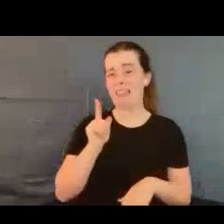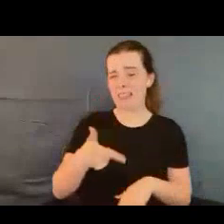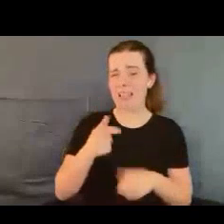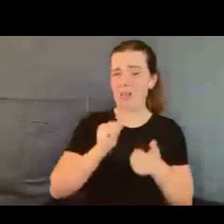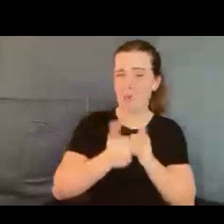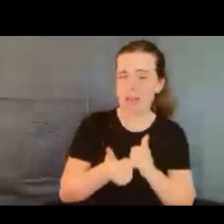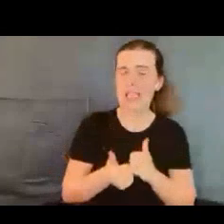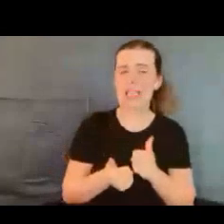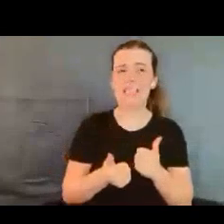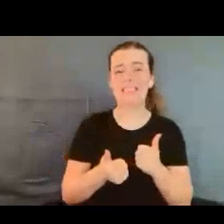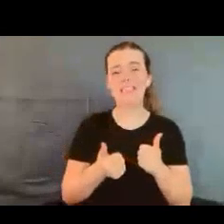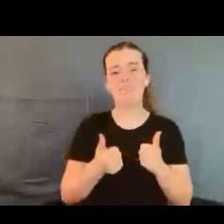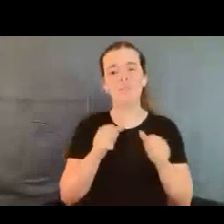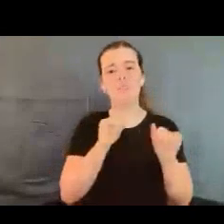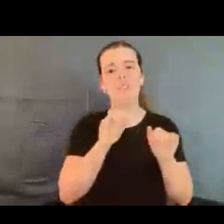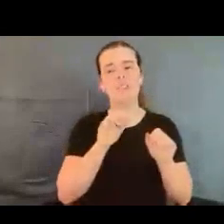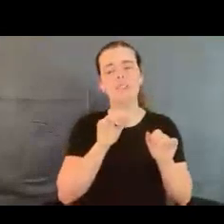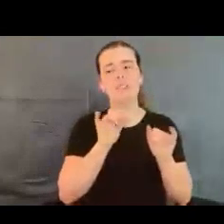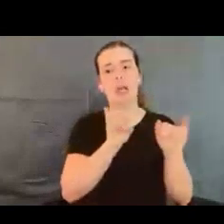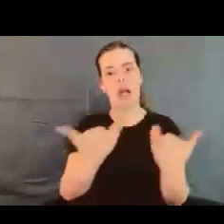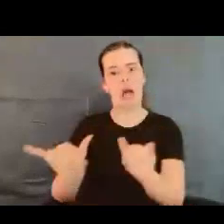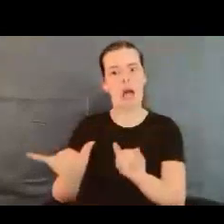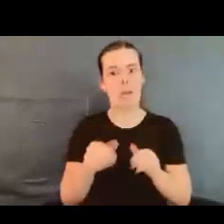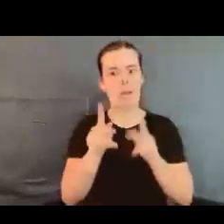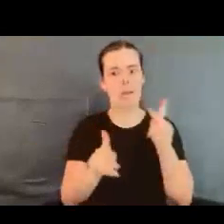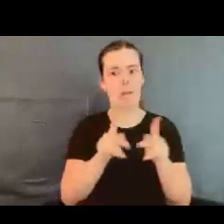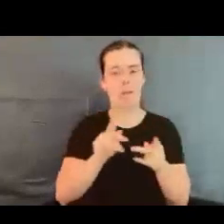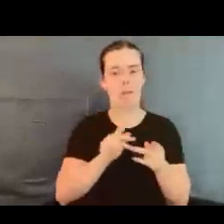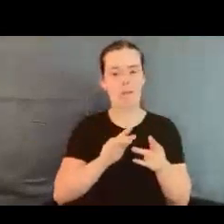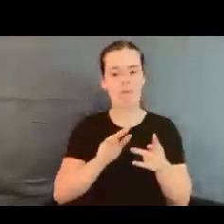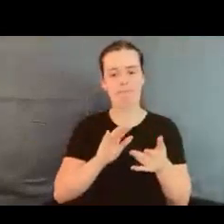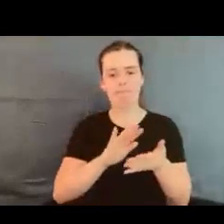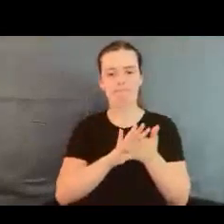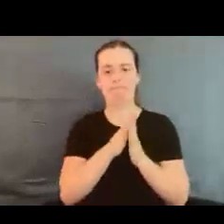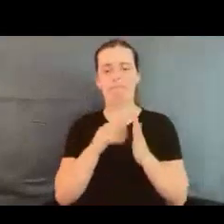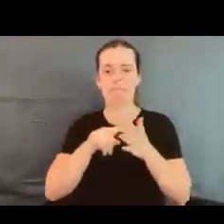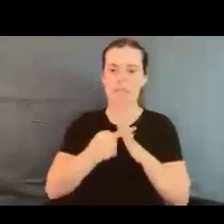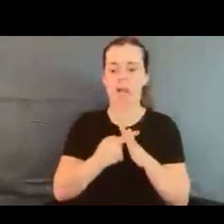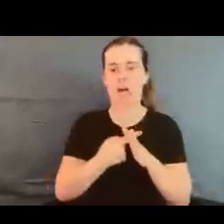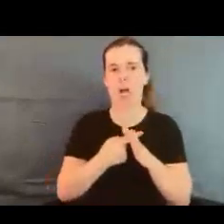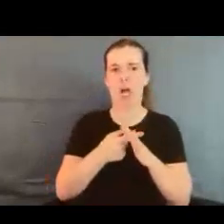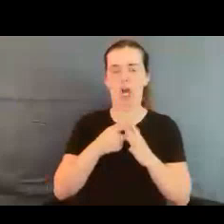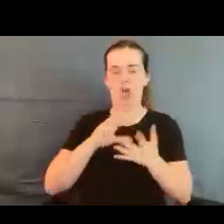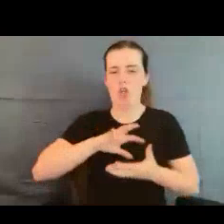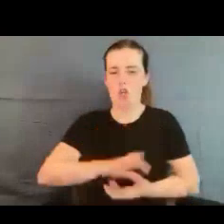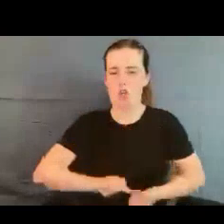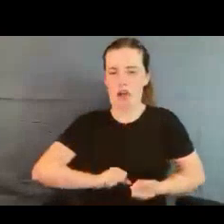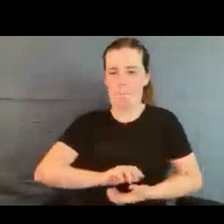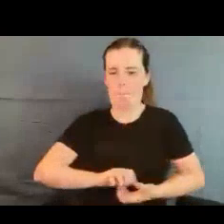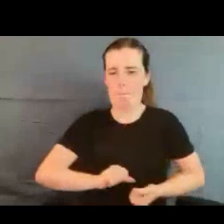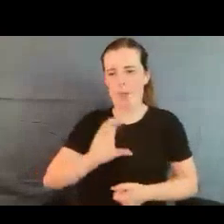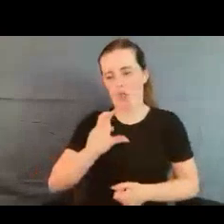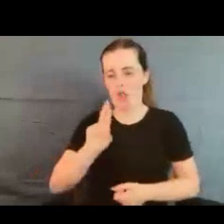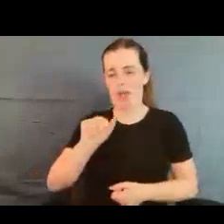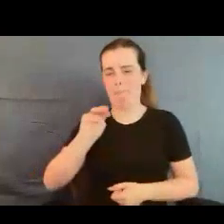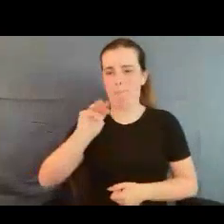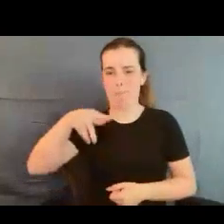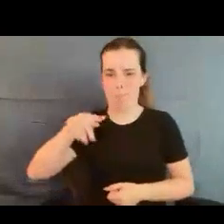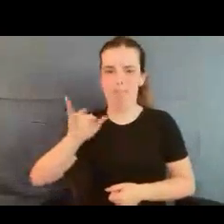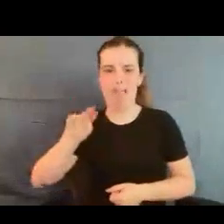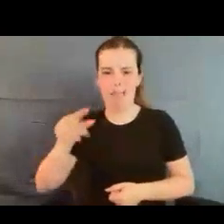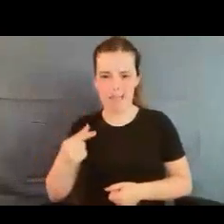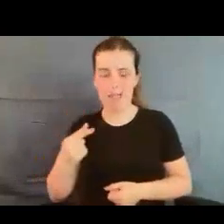common thing for people to start cramping pretty badly with the changing ups and downs at this point. So just make sure that you take the opportunity to take some